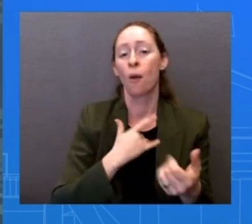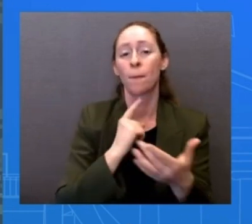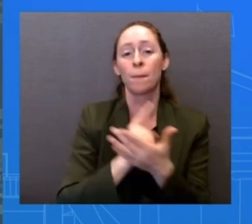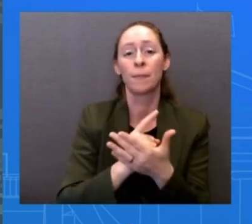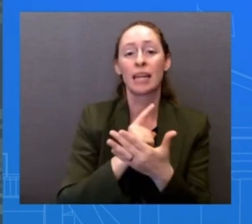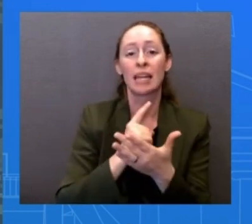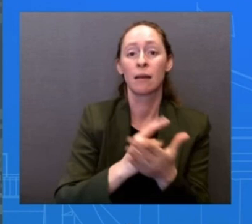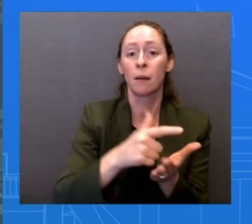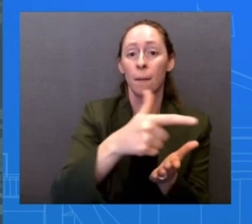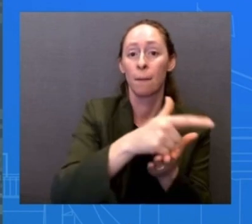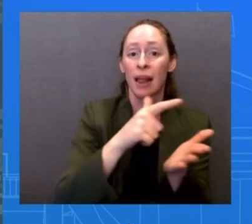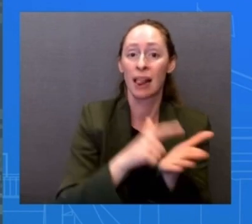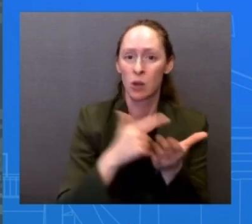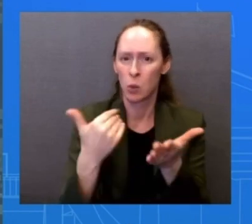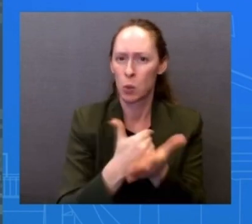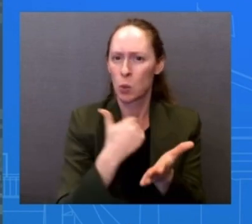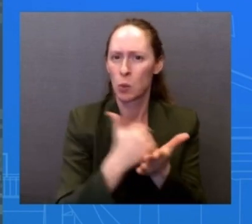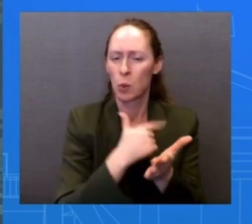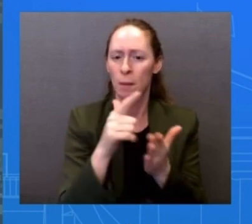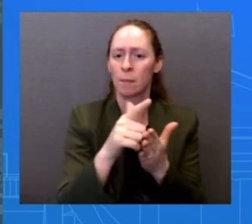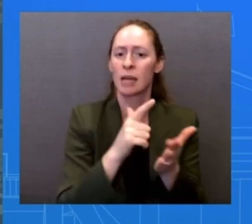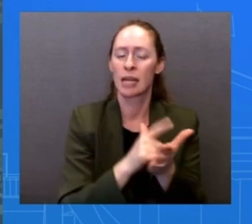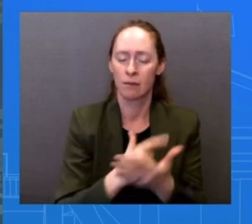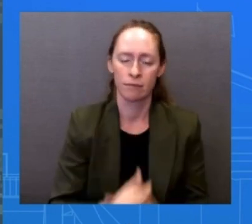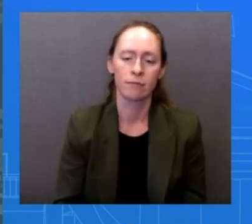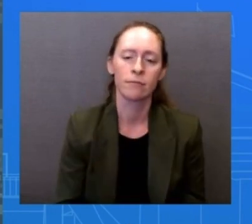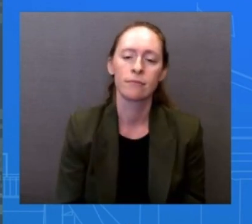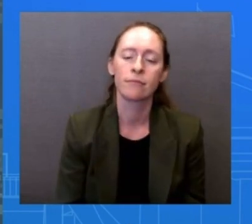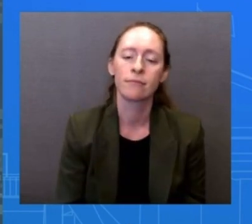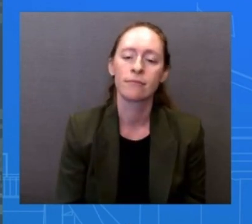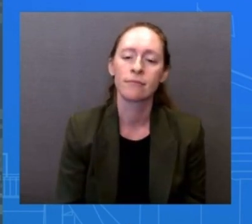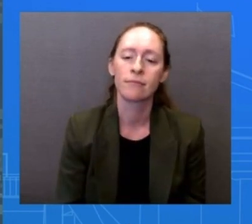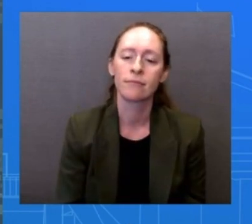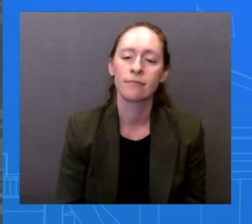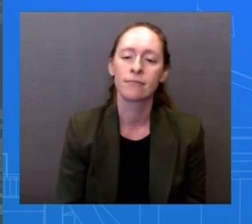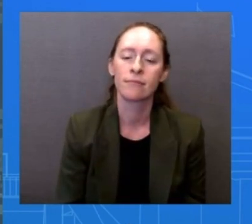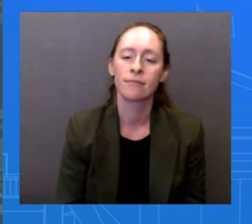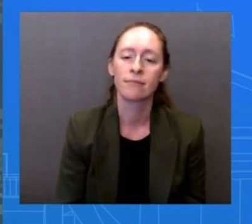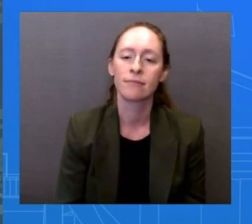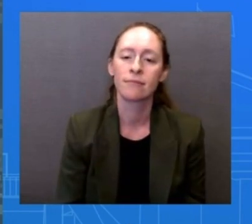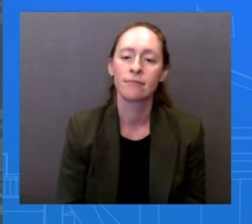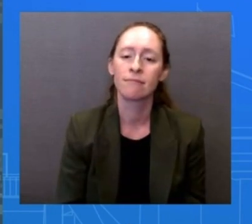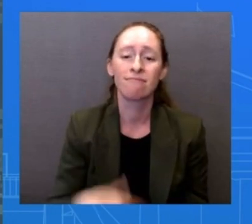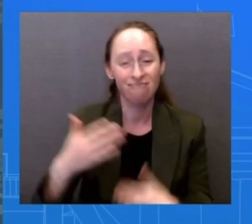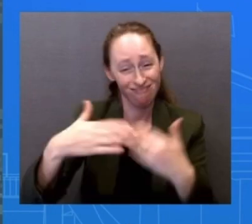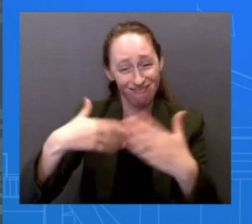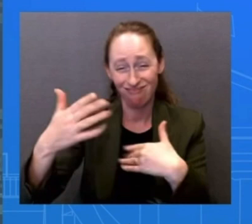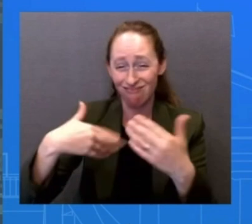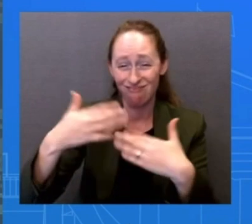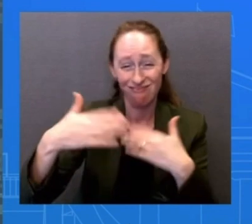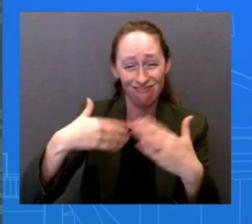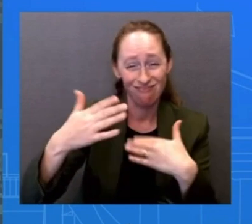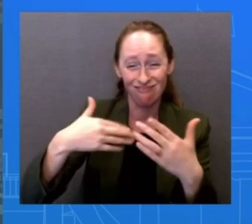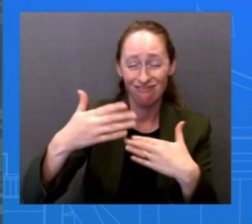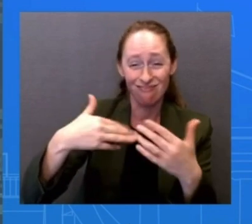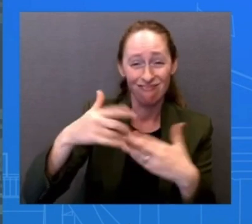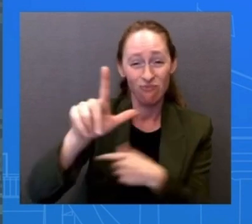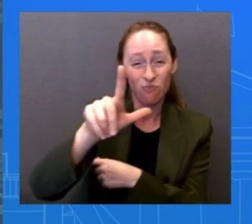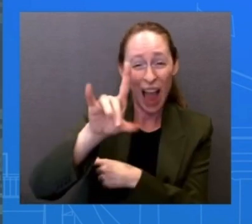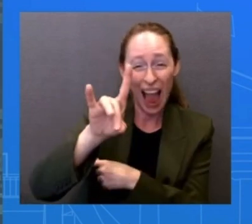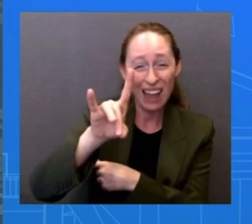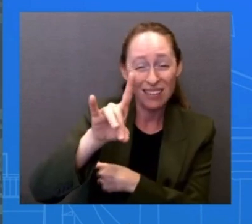those members have since said decisions on abortion should be left to the state. And this week, a Michigan GOP official